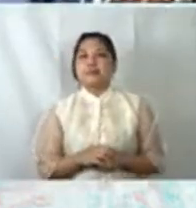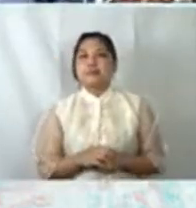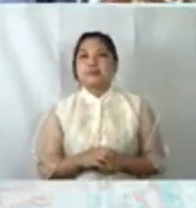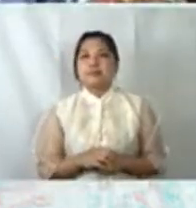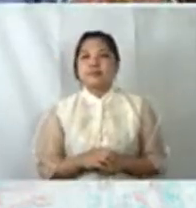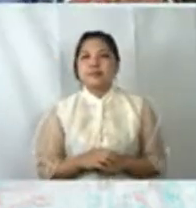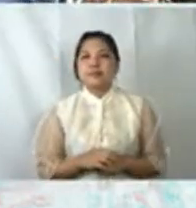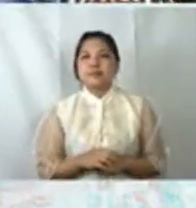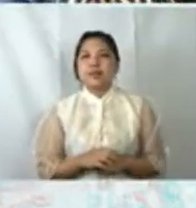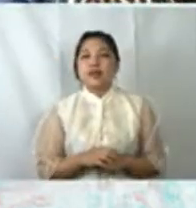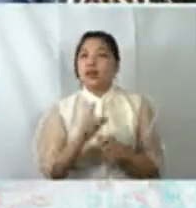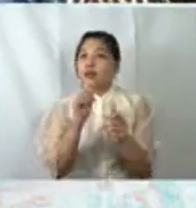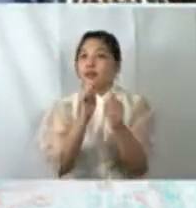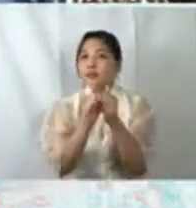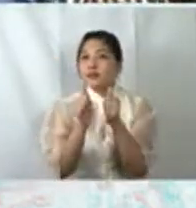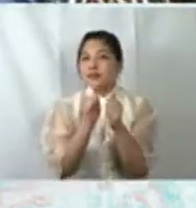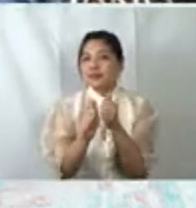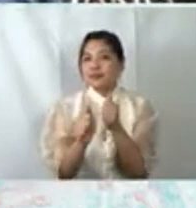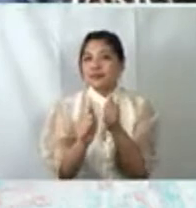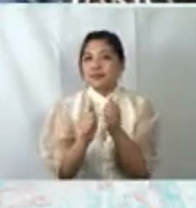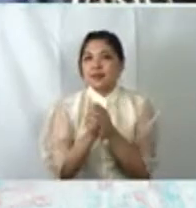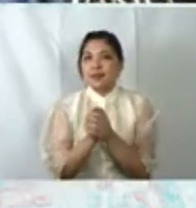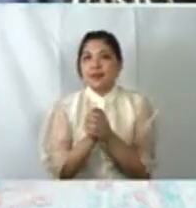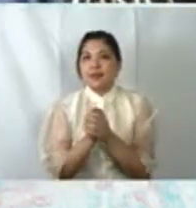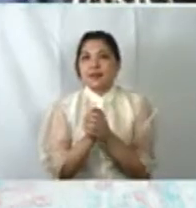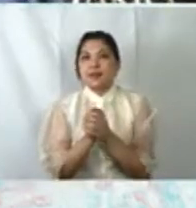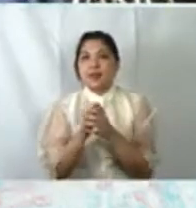1899. Oh? Ang ibig sabihin noon, mga kaibigan,